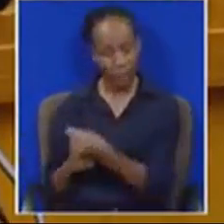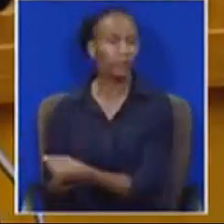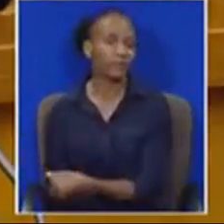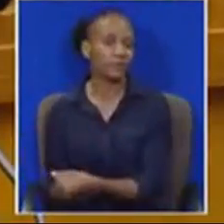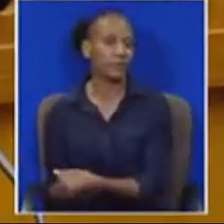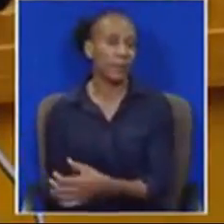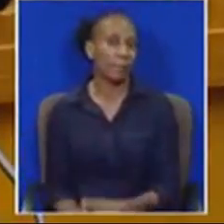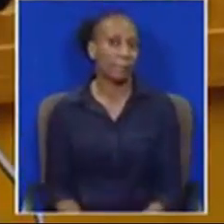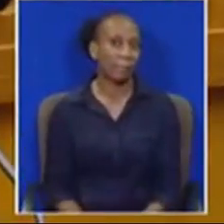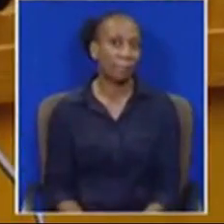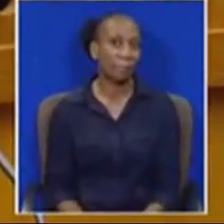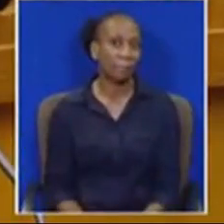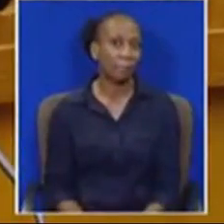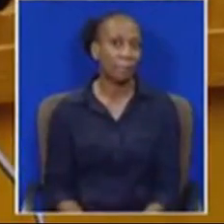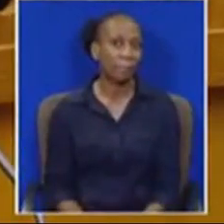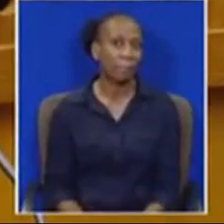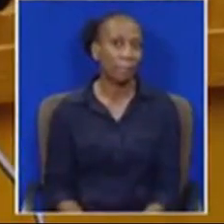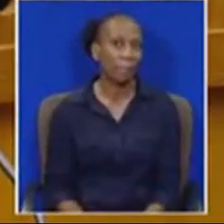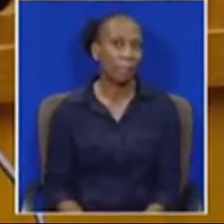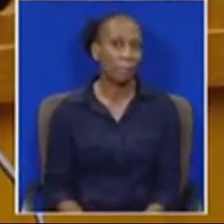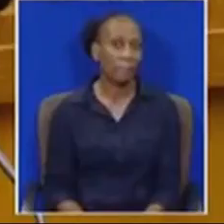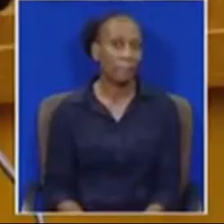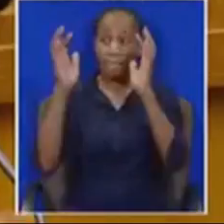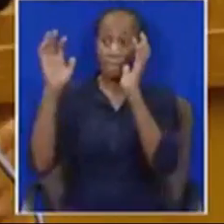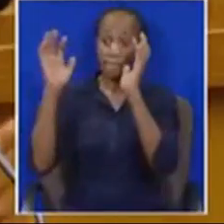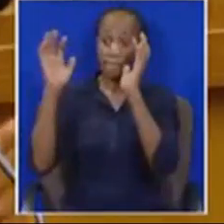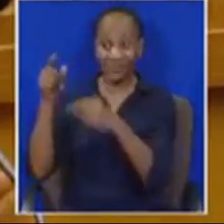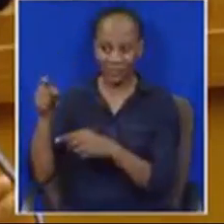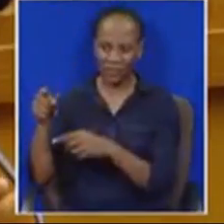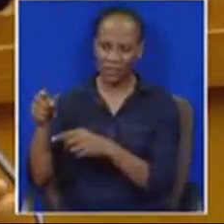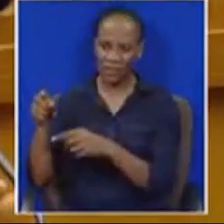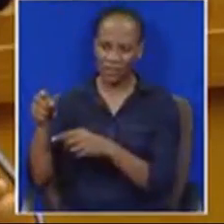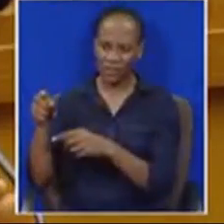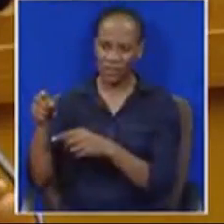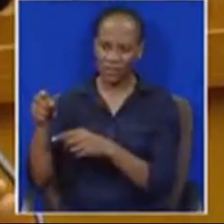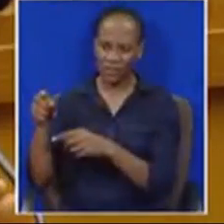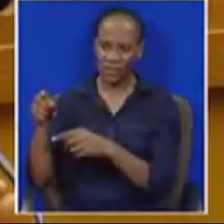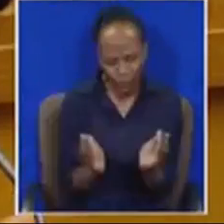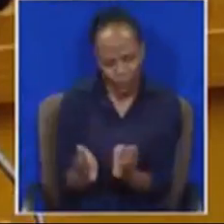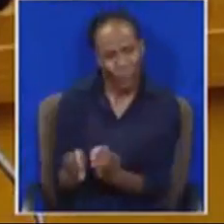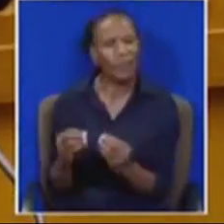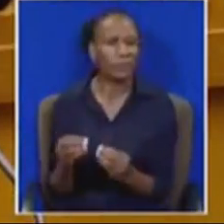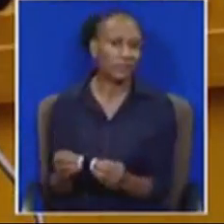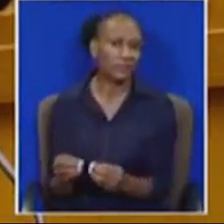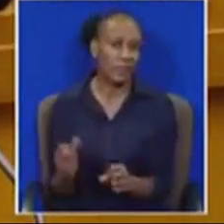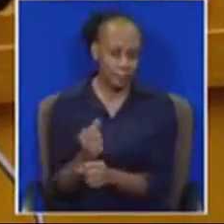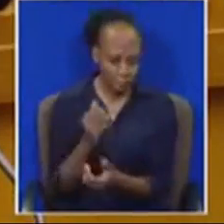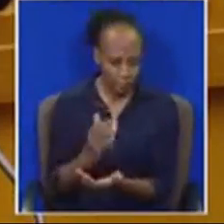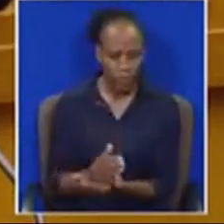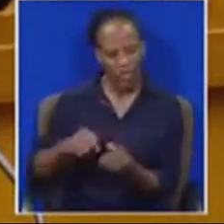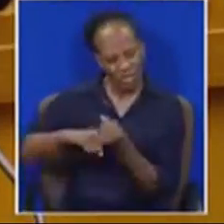processes. We encourage big business to do the same and find ways on incubating